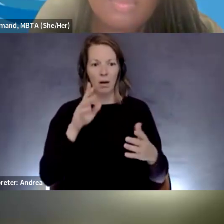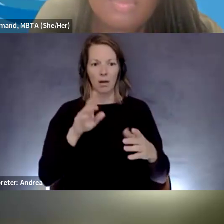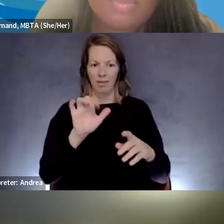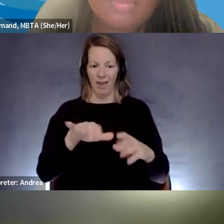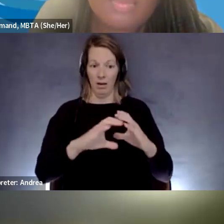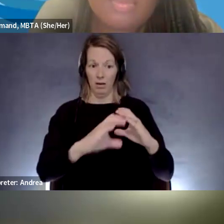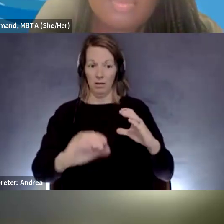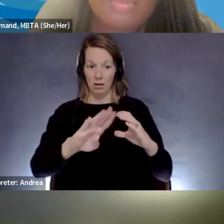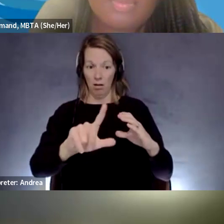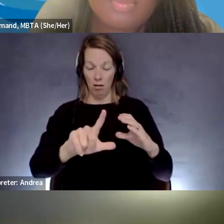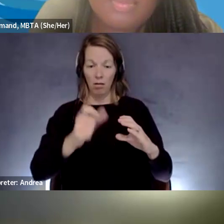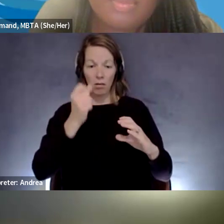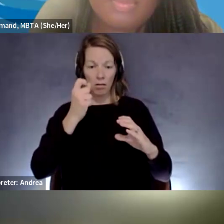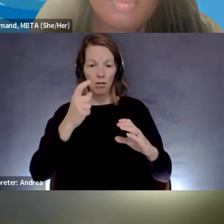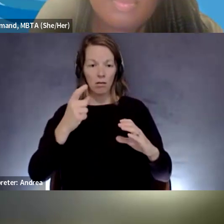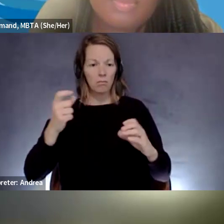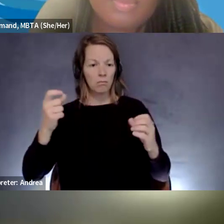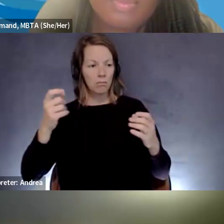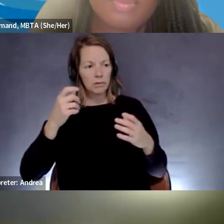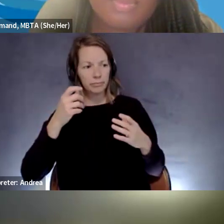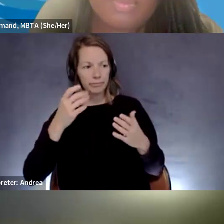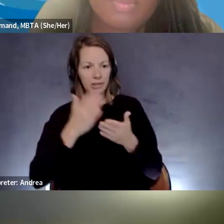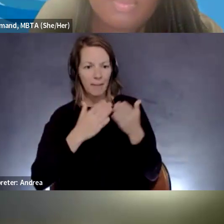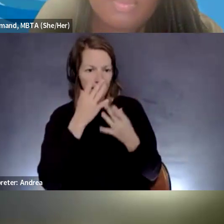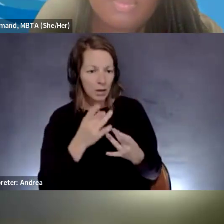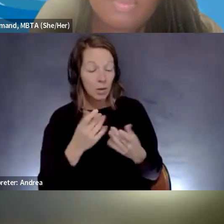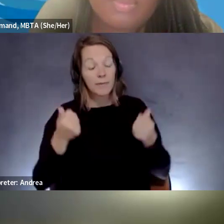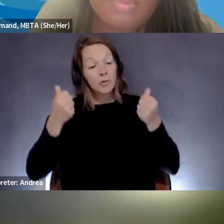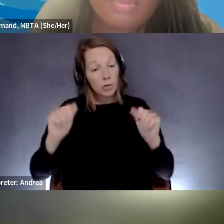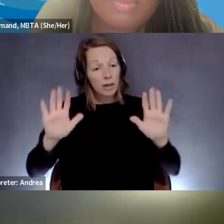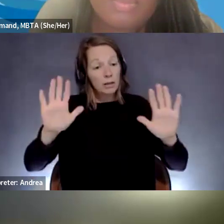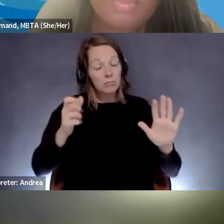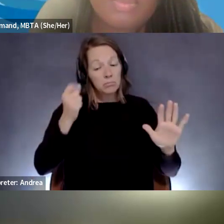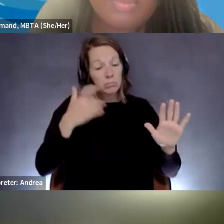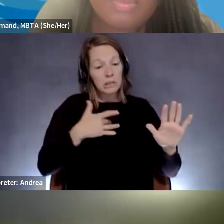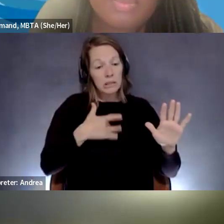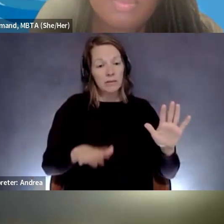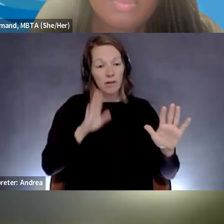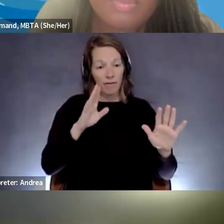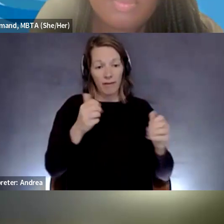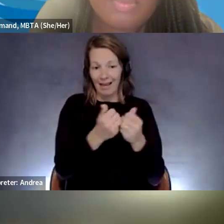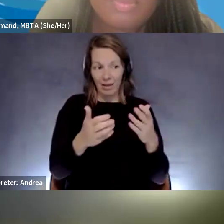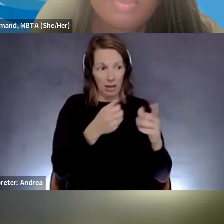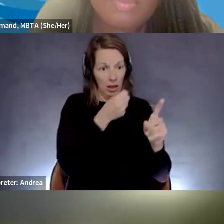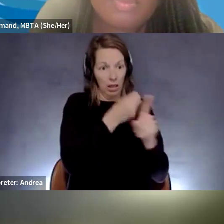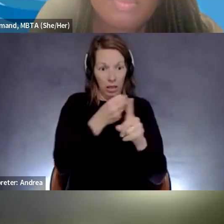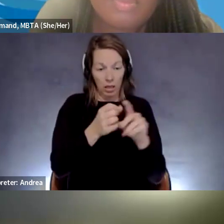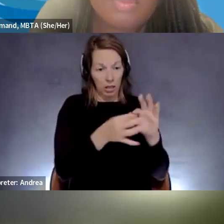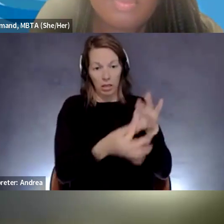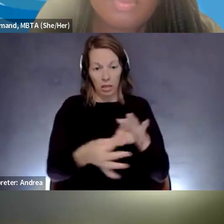I know there's interest. We've tried to be sensitive to the interconnectivity of all